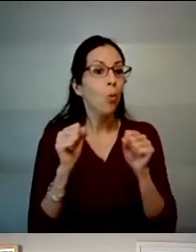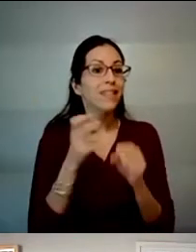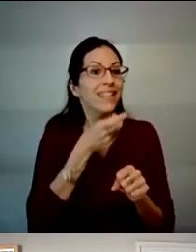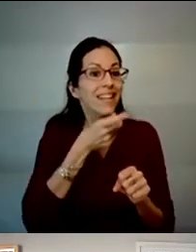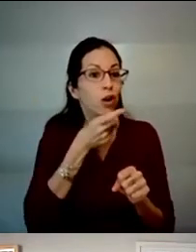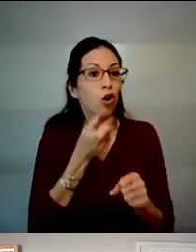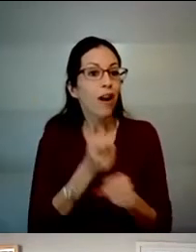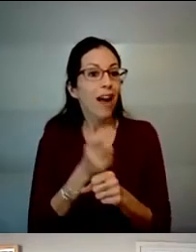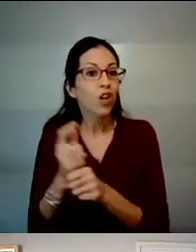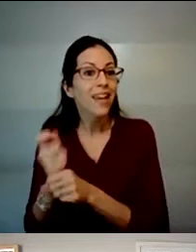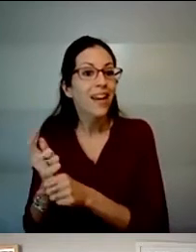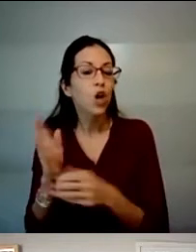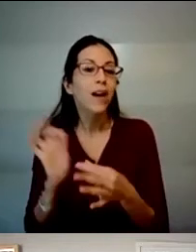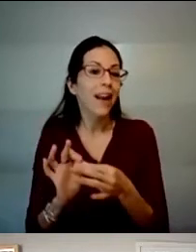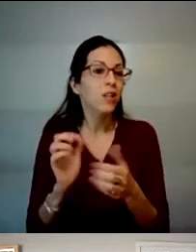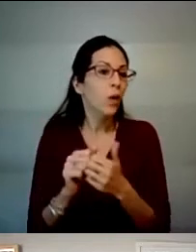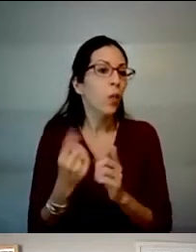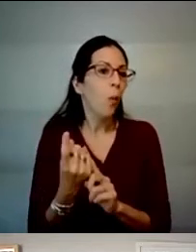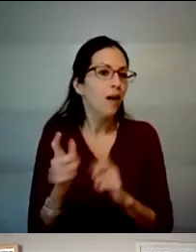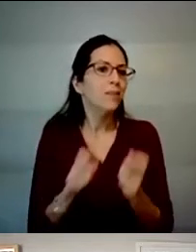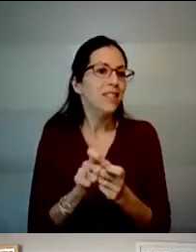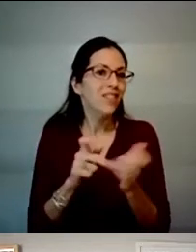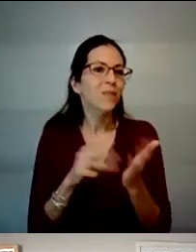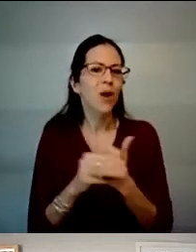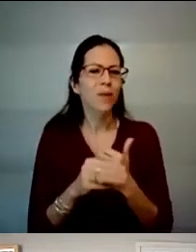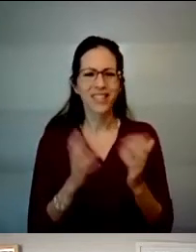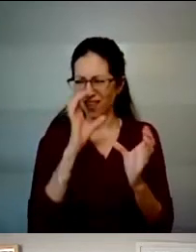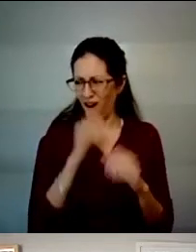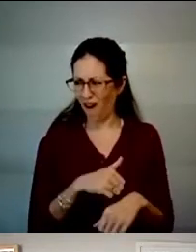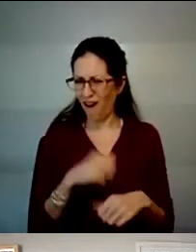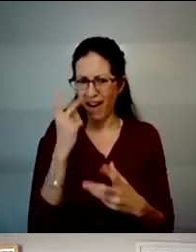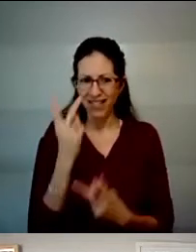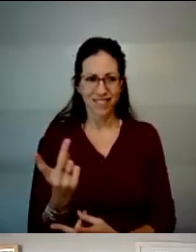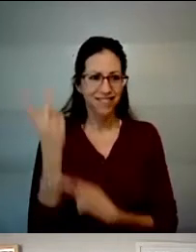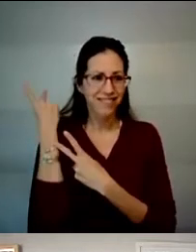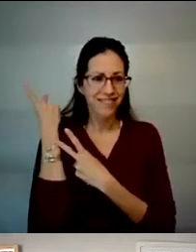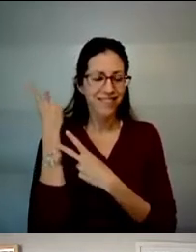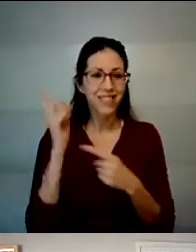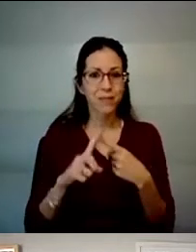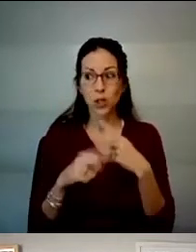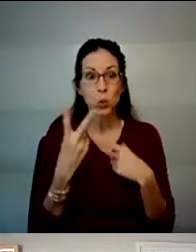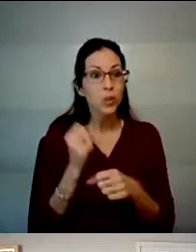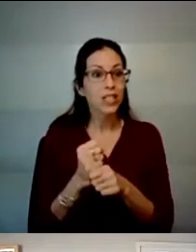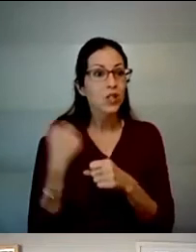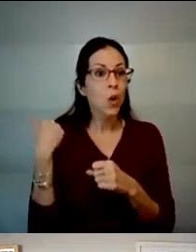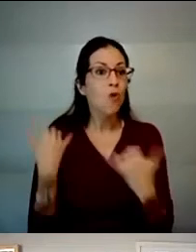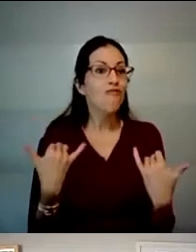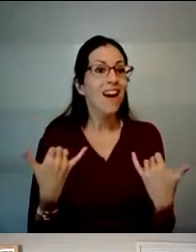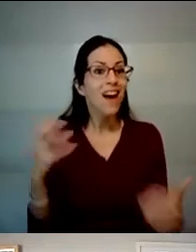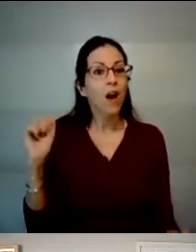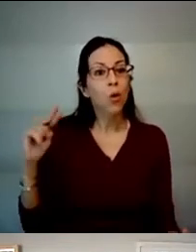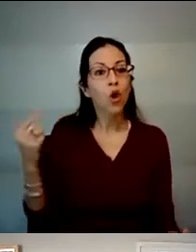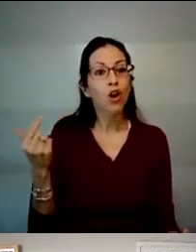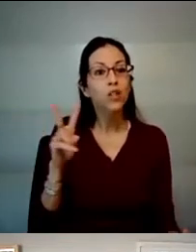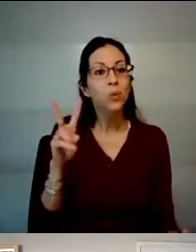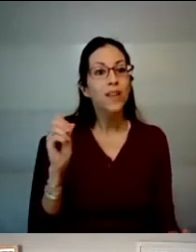to a program. I mean, I like, it's odd to think about now, but in like 2 years ago right now, in August of 2019,